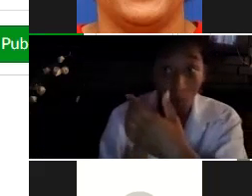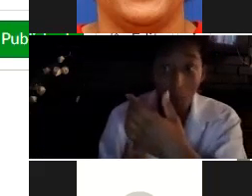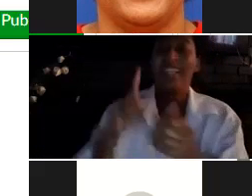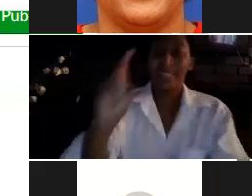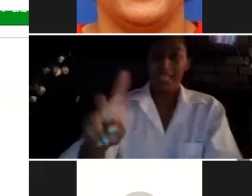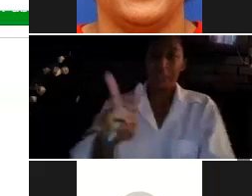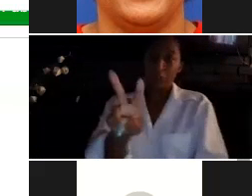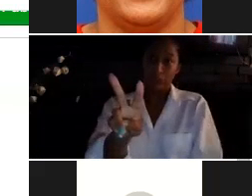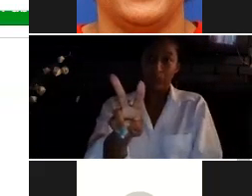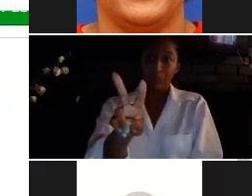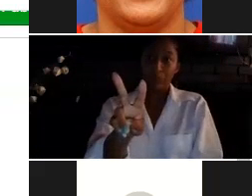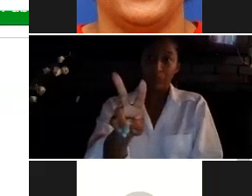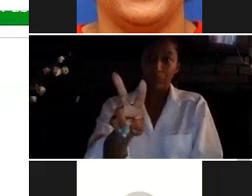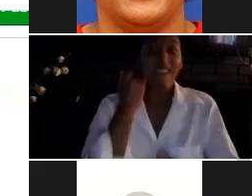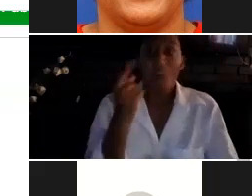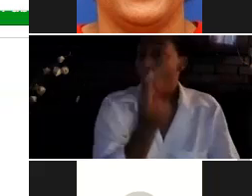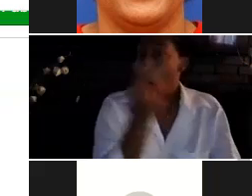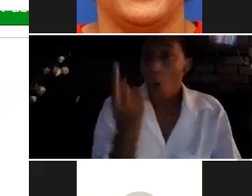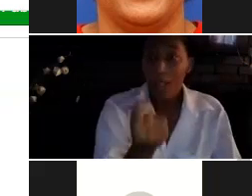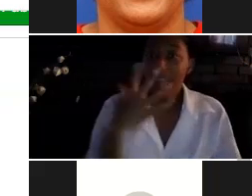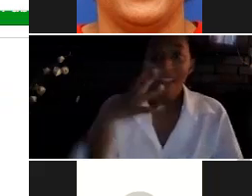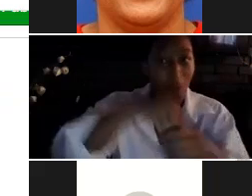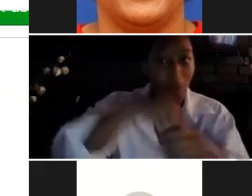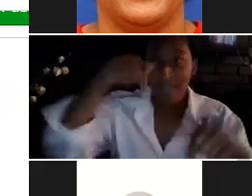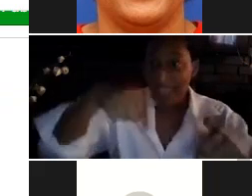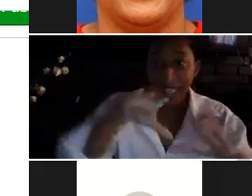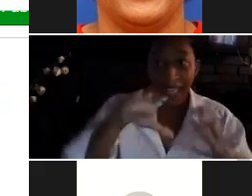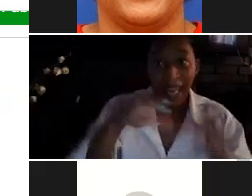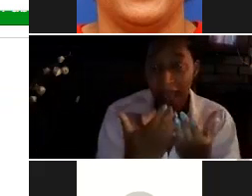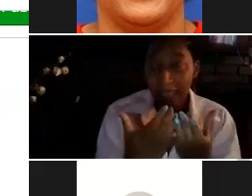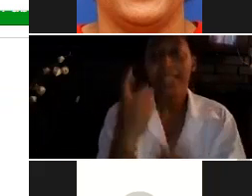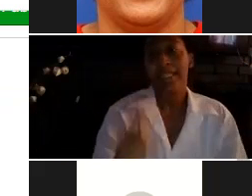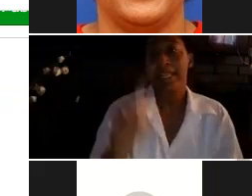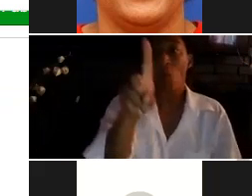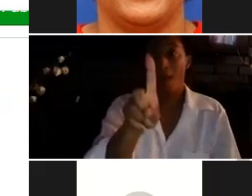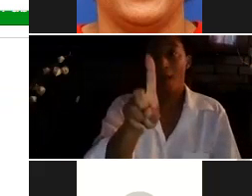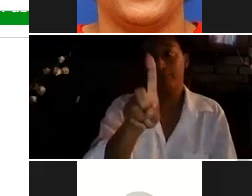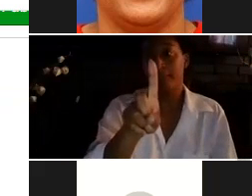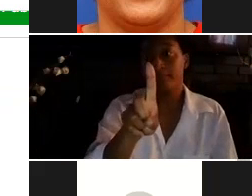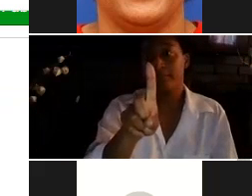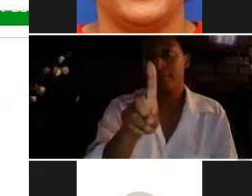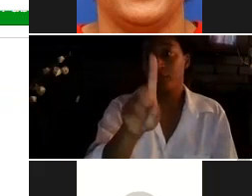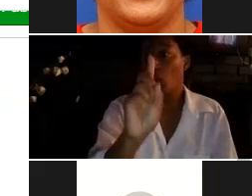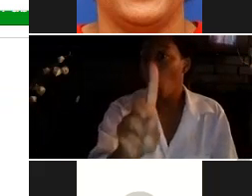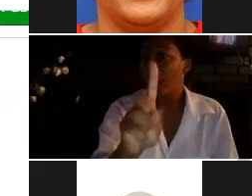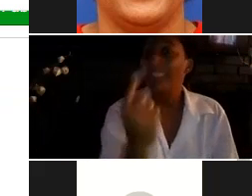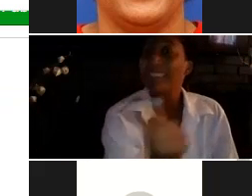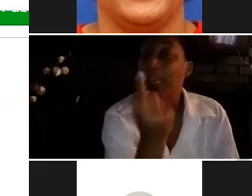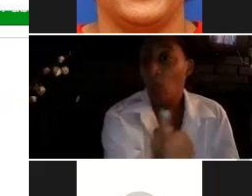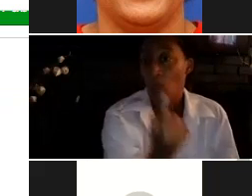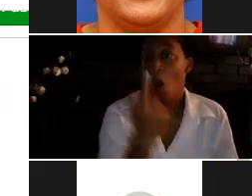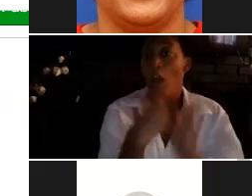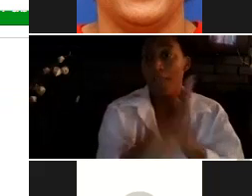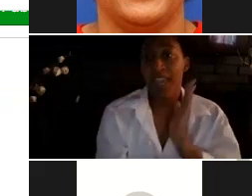But if you're doing the project just for this class, it's a single article that you're looking for on one of